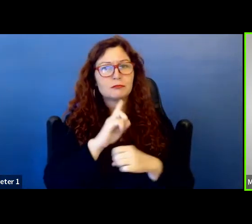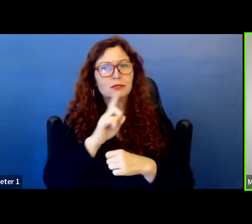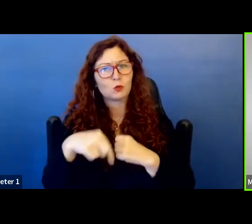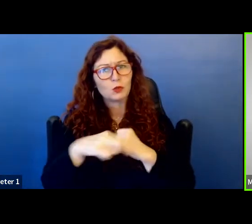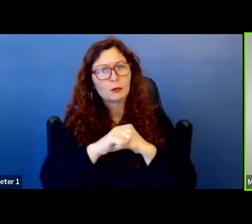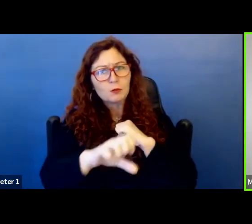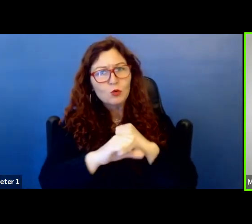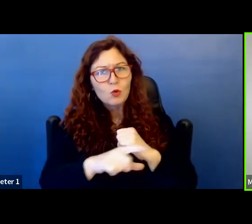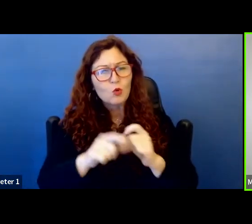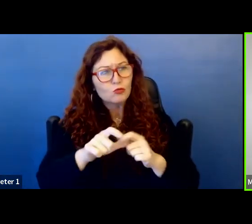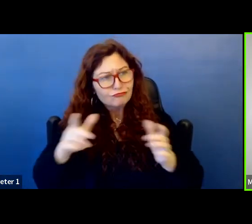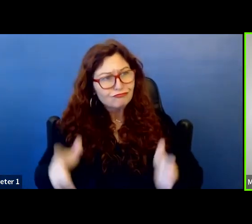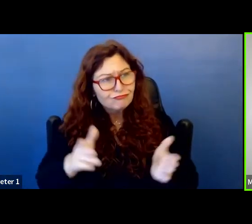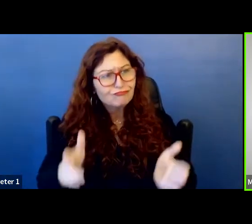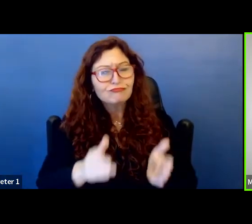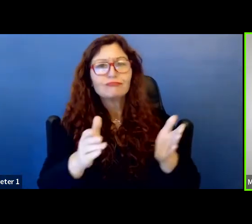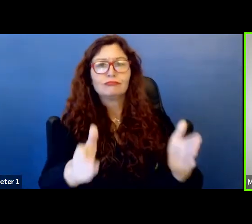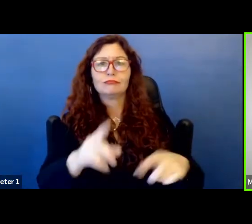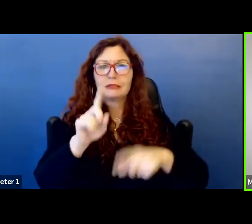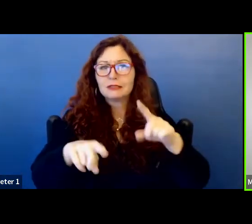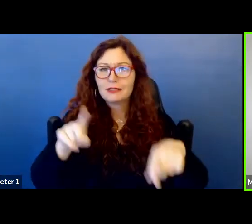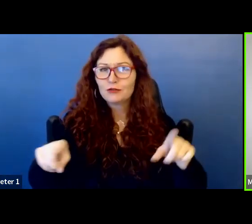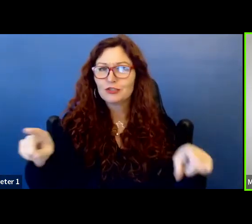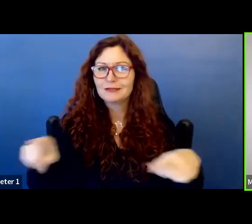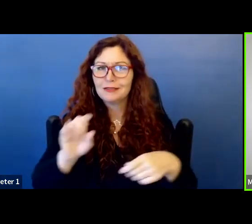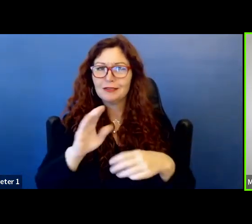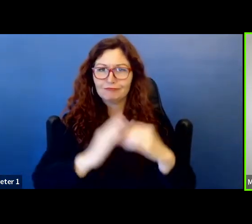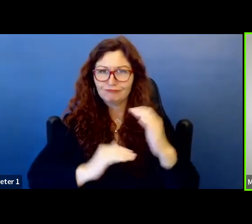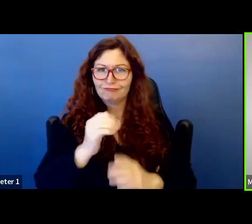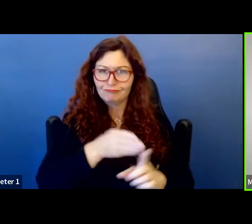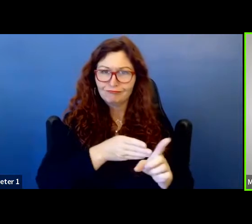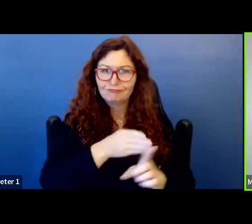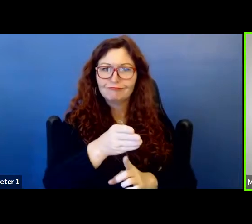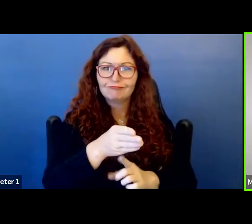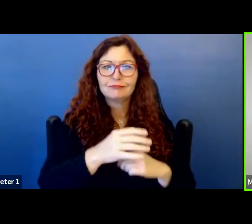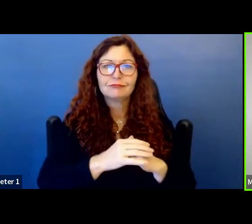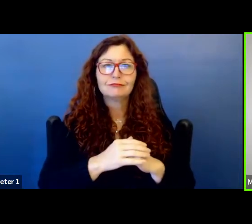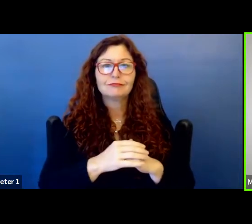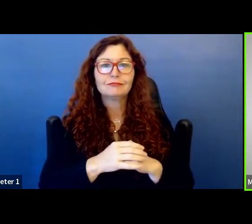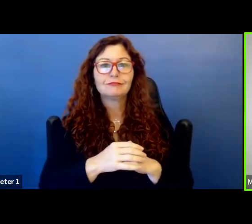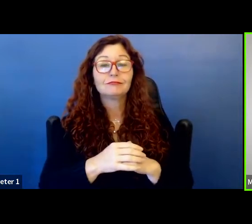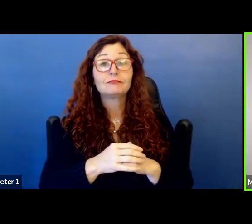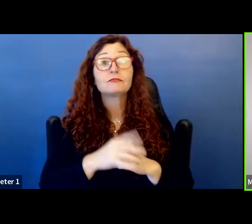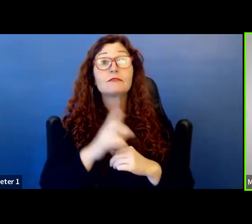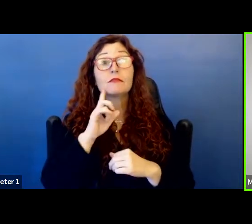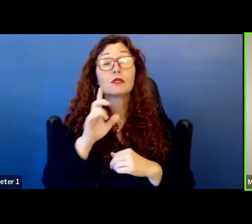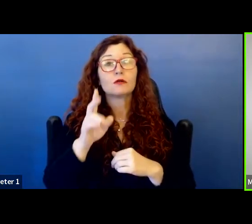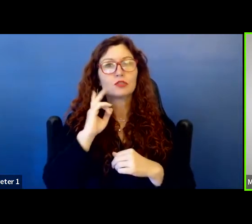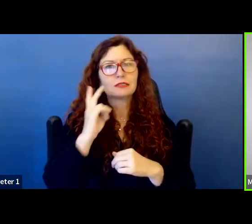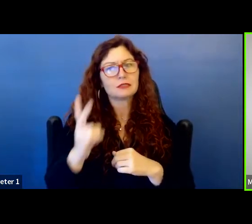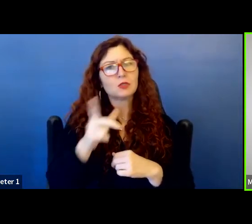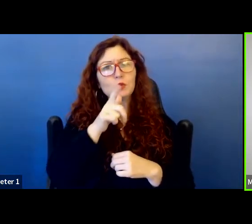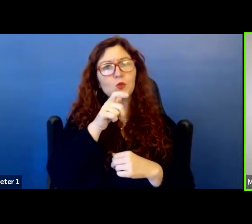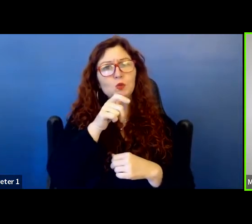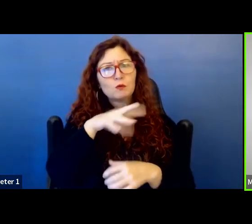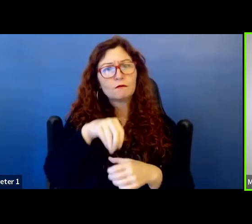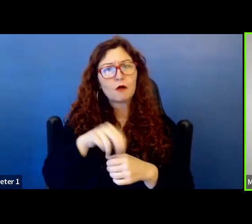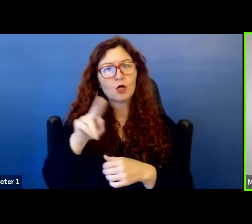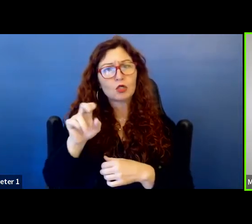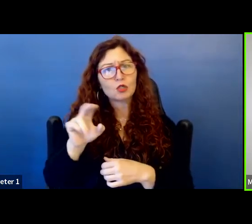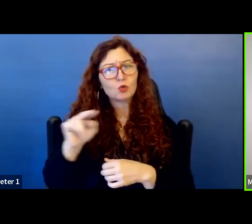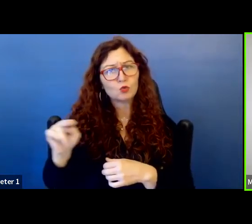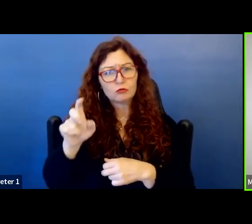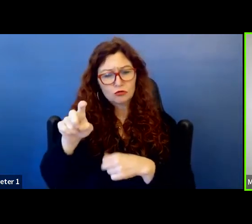industry and eliminate discrimination nafsu believes the demographics of our unions should closely resemble the demographics of where we